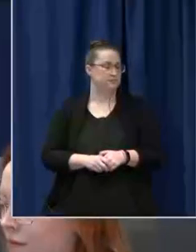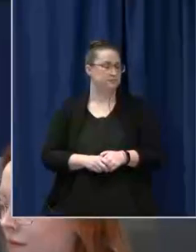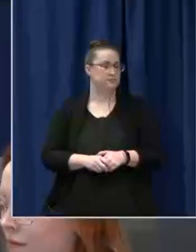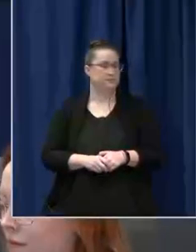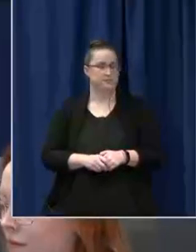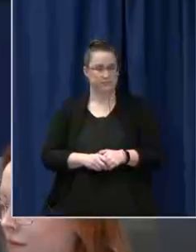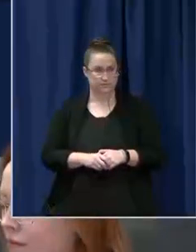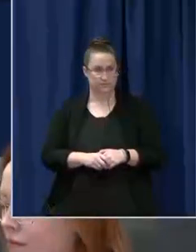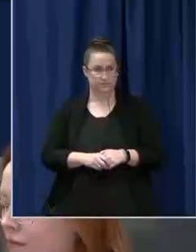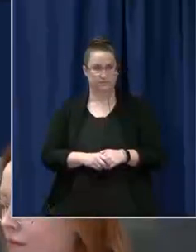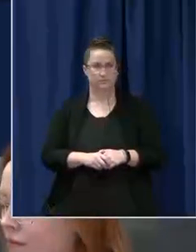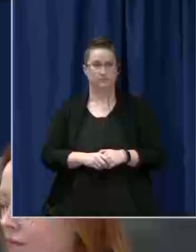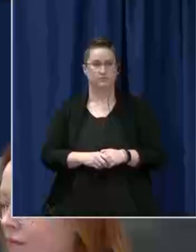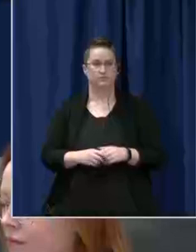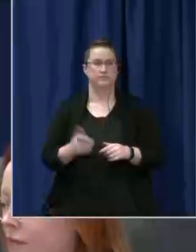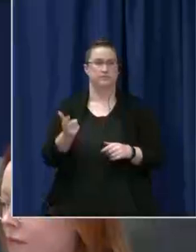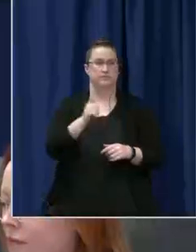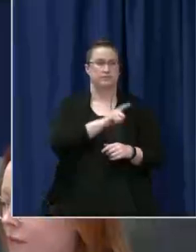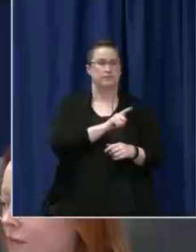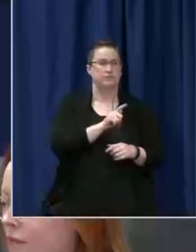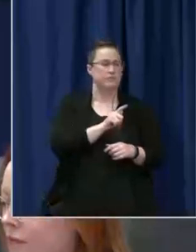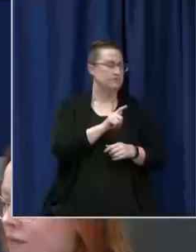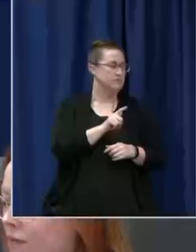All right.